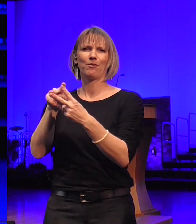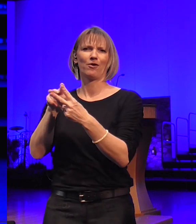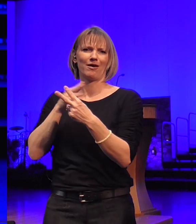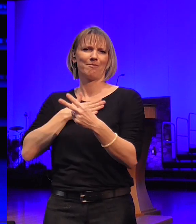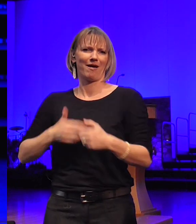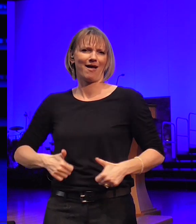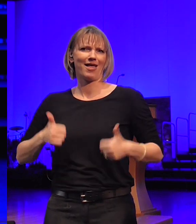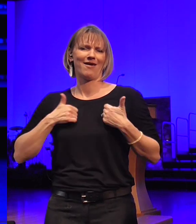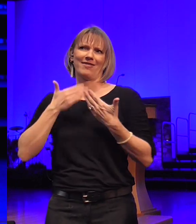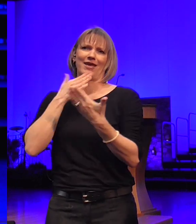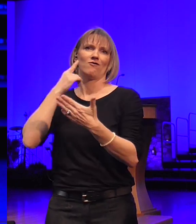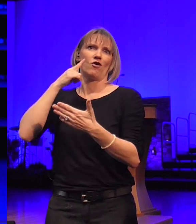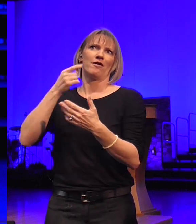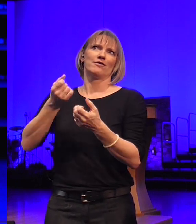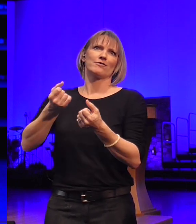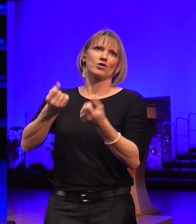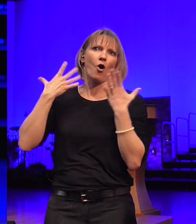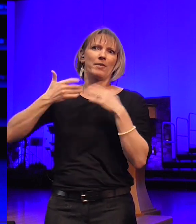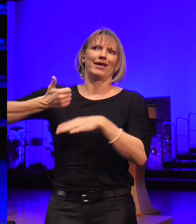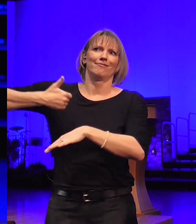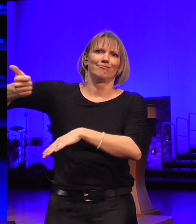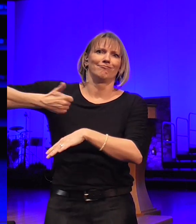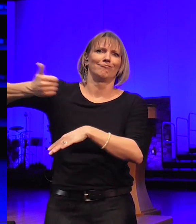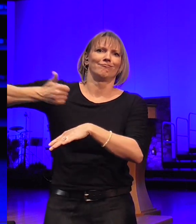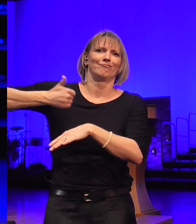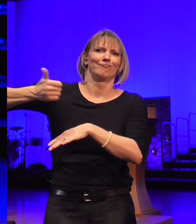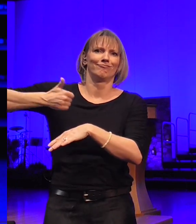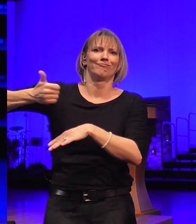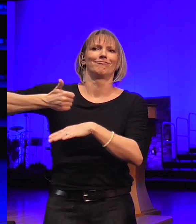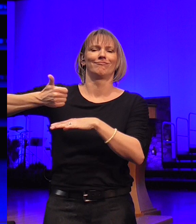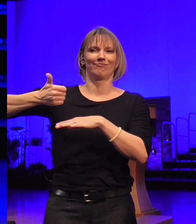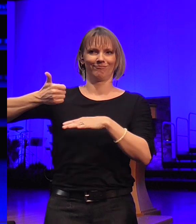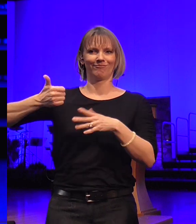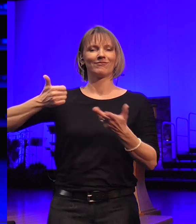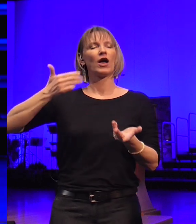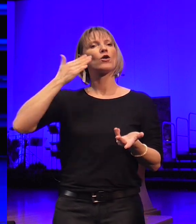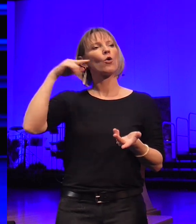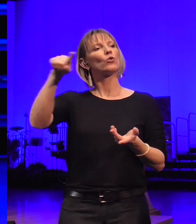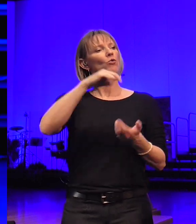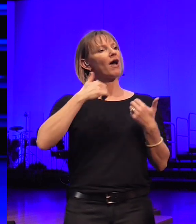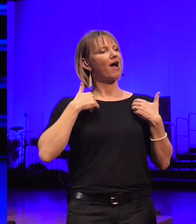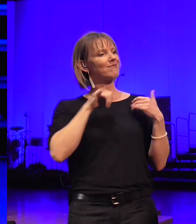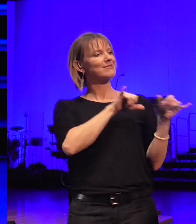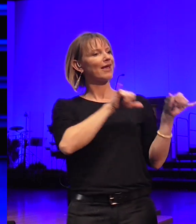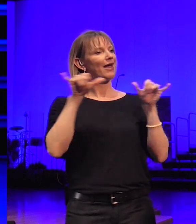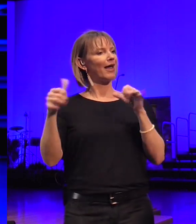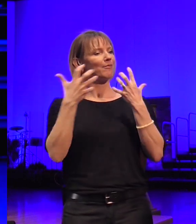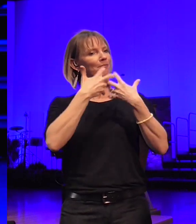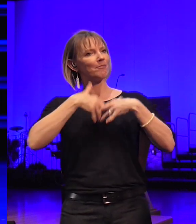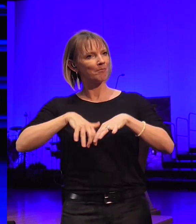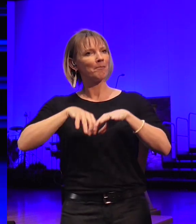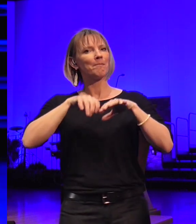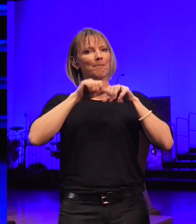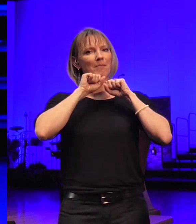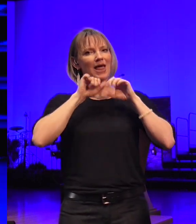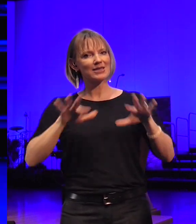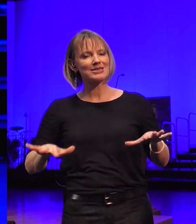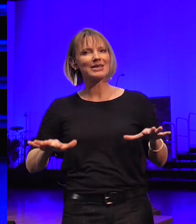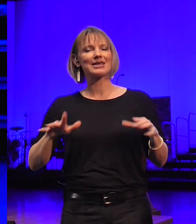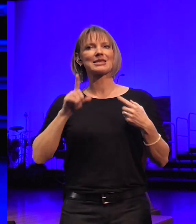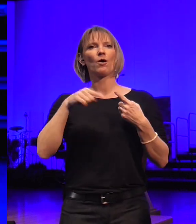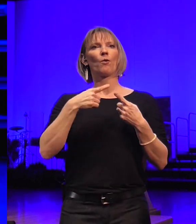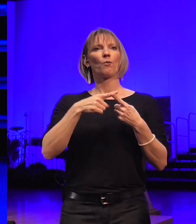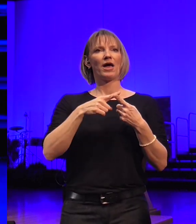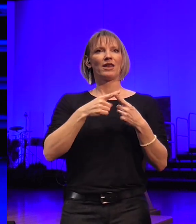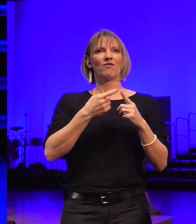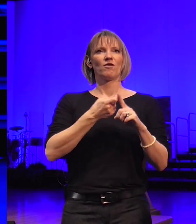you for all those rides. And I know that you have so many of these synchronistic blessings when we move out